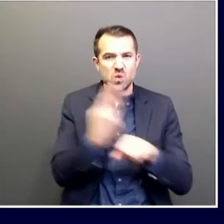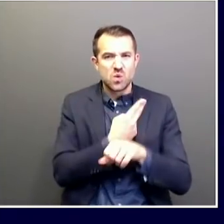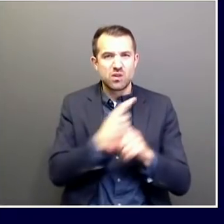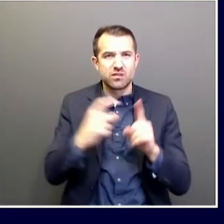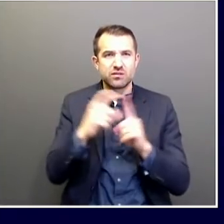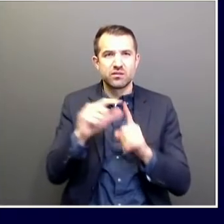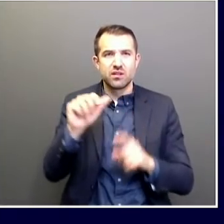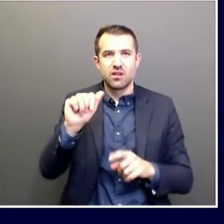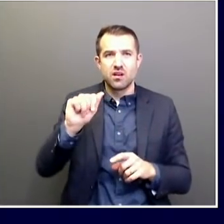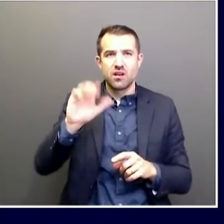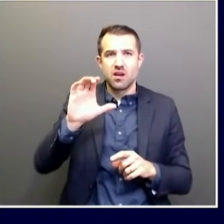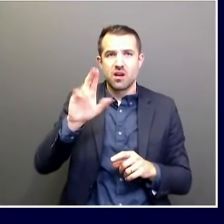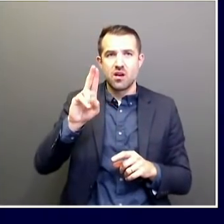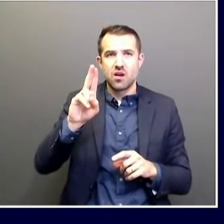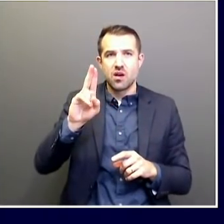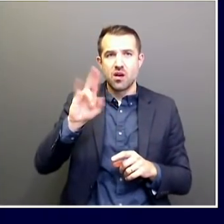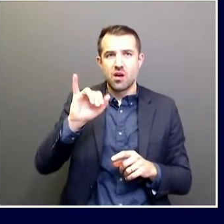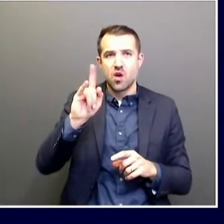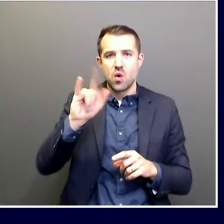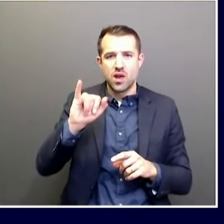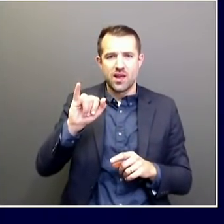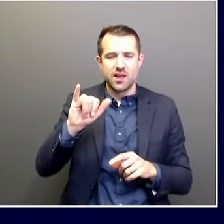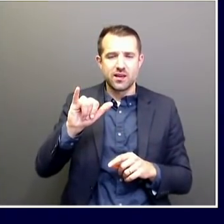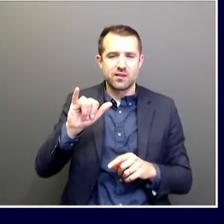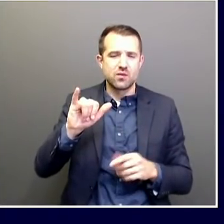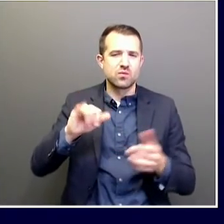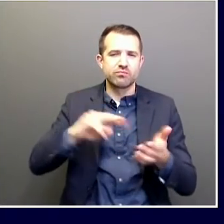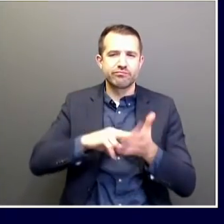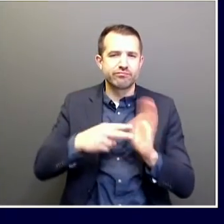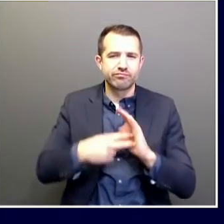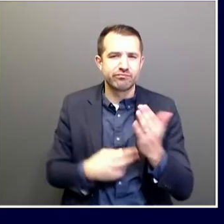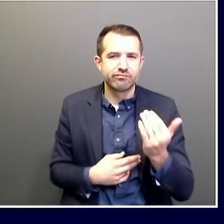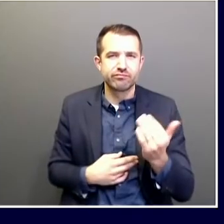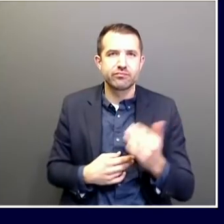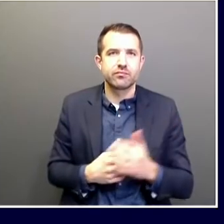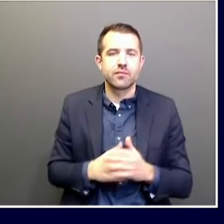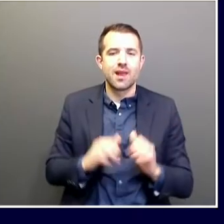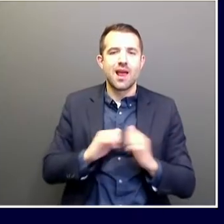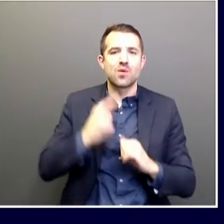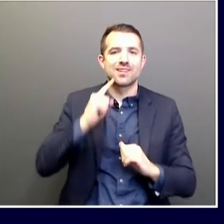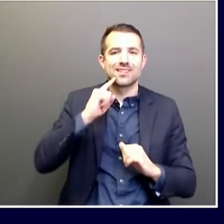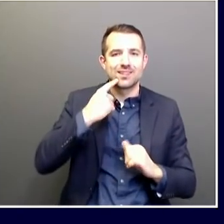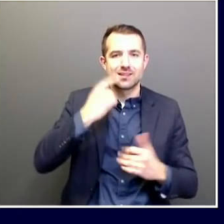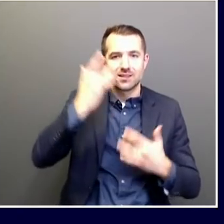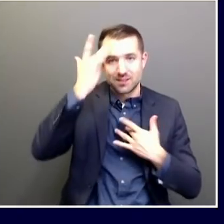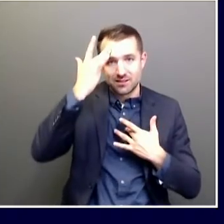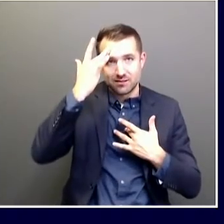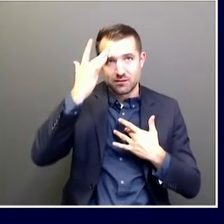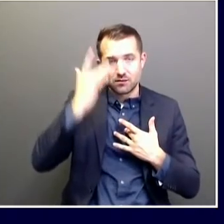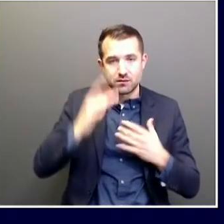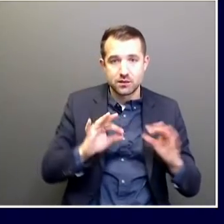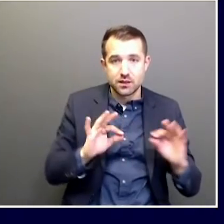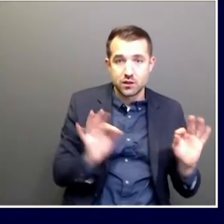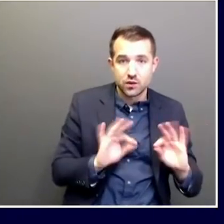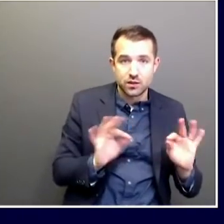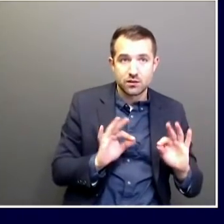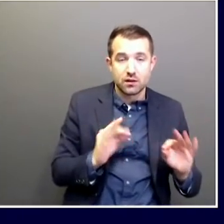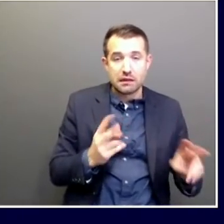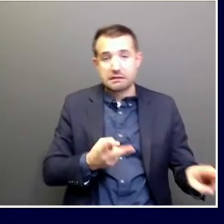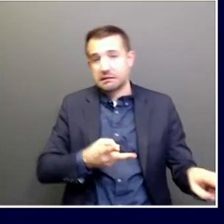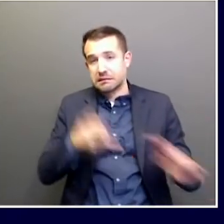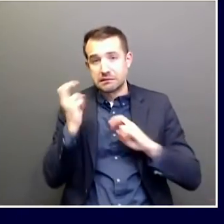experiencing? The severity of symptoms. Got it. Okay, because I had heard from some viewers who were concerned about